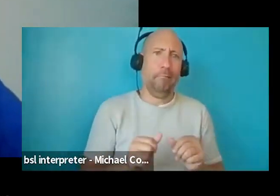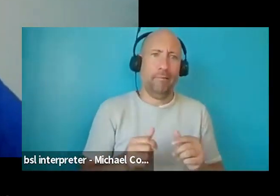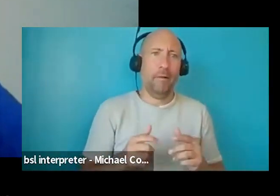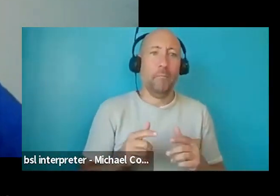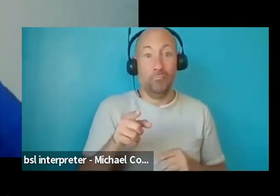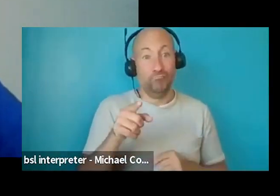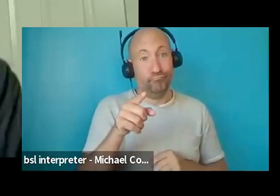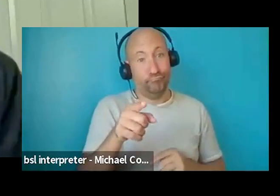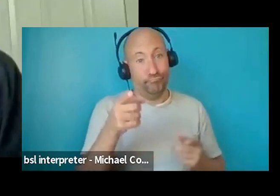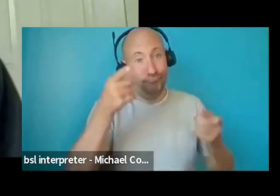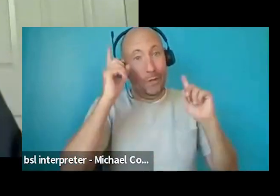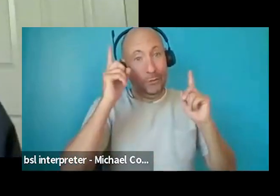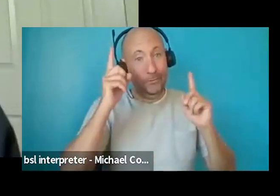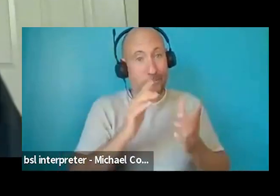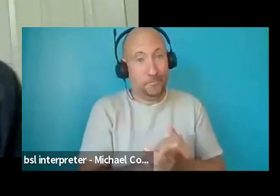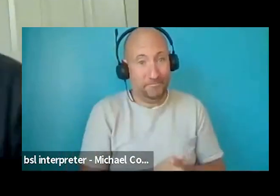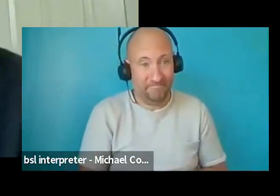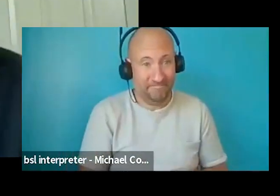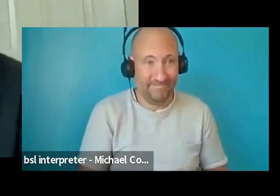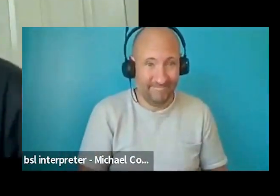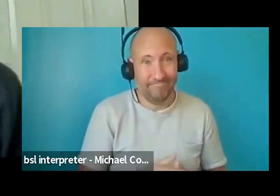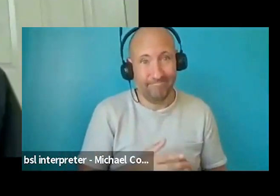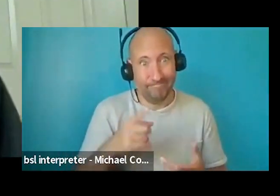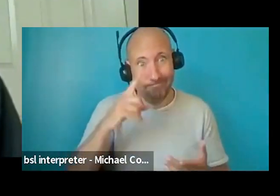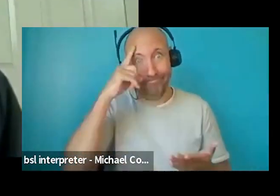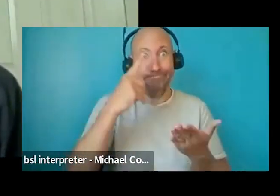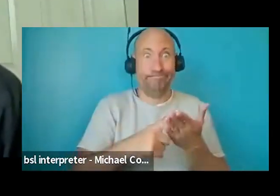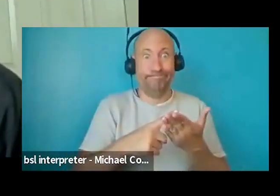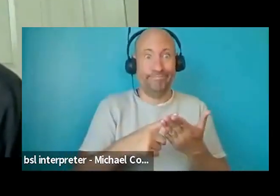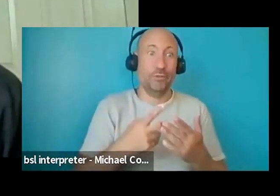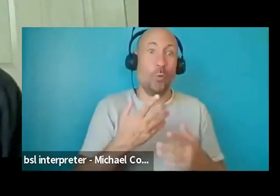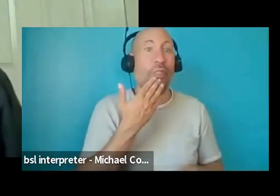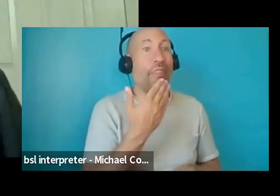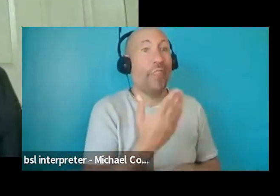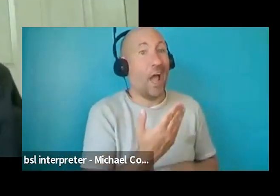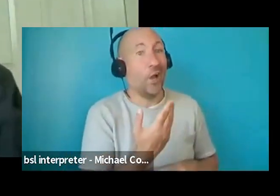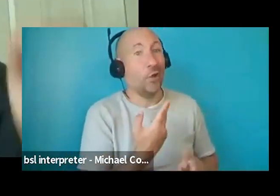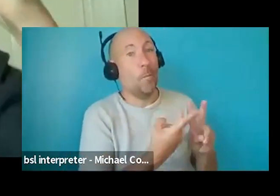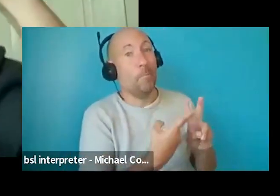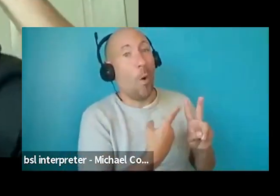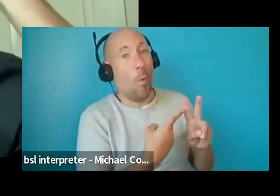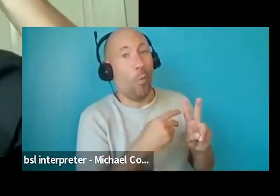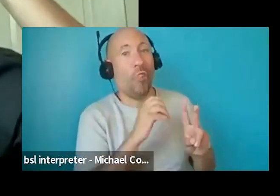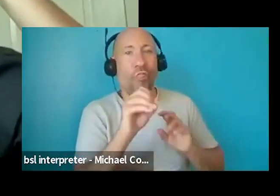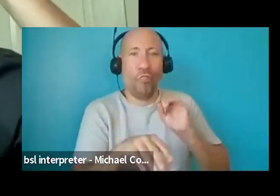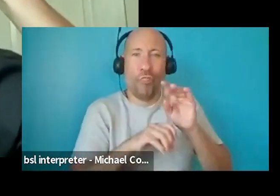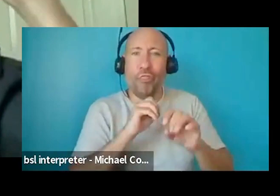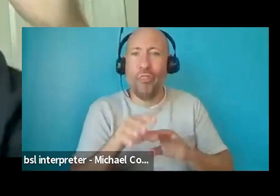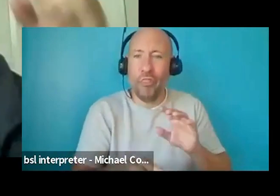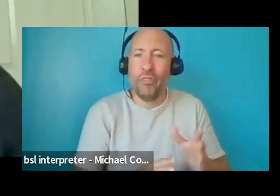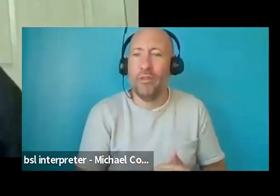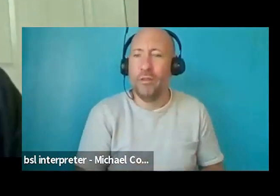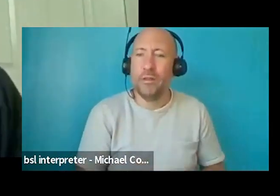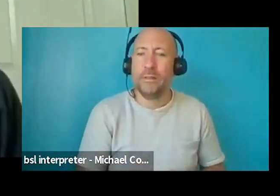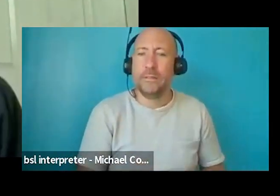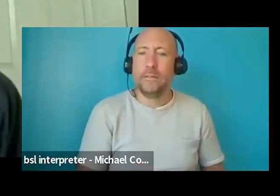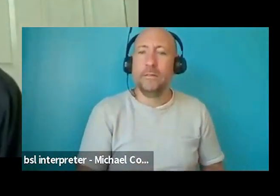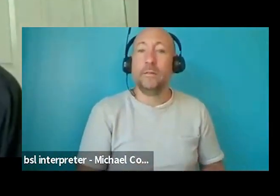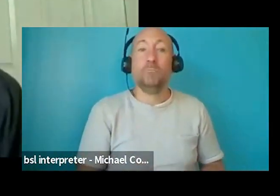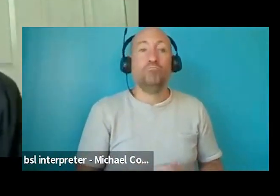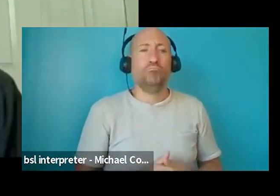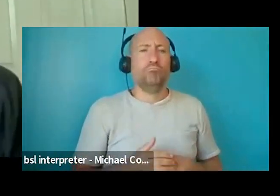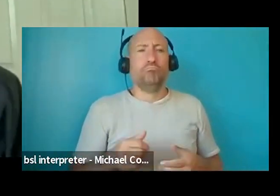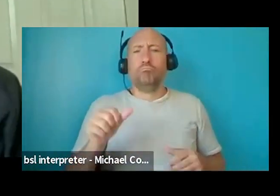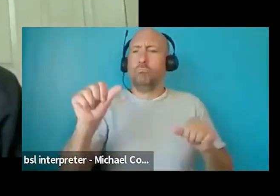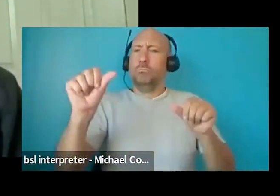so that's great to have you both with those contributions. The next